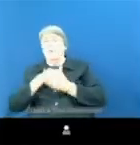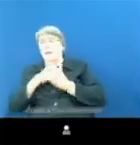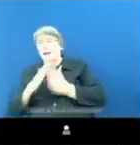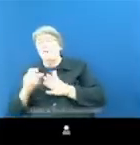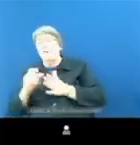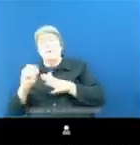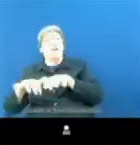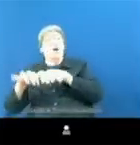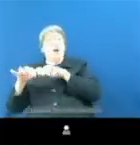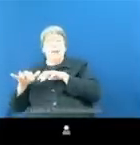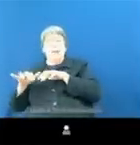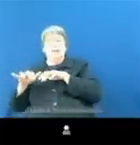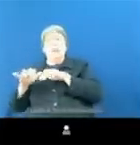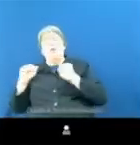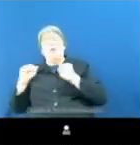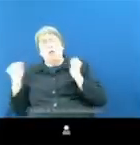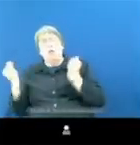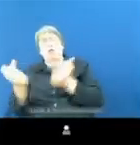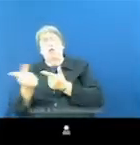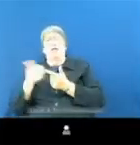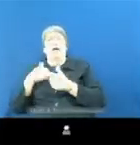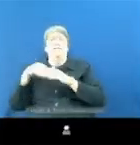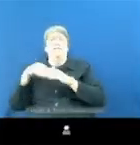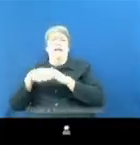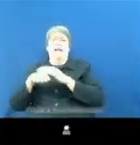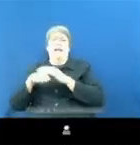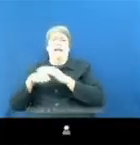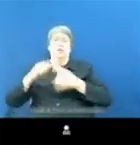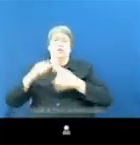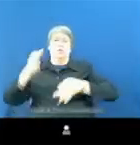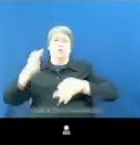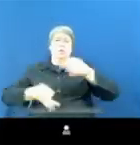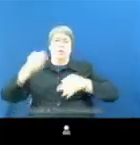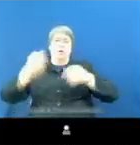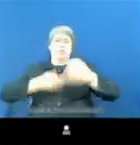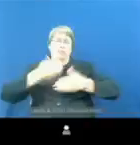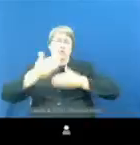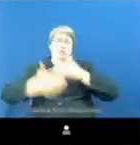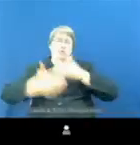has access to the court and proceedings and the related communication.